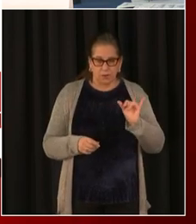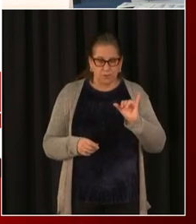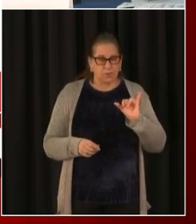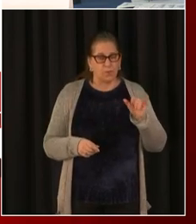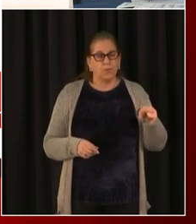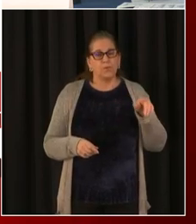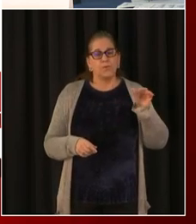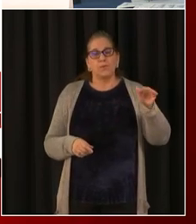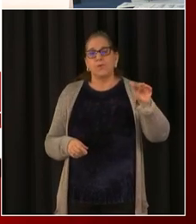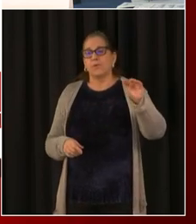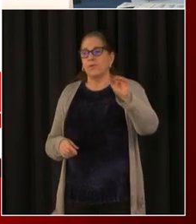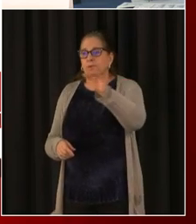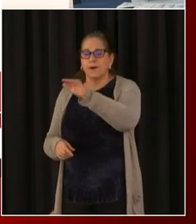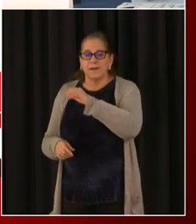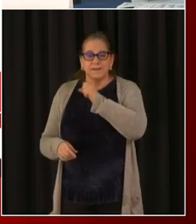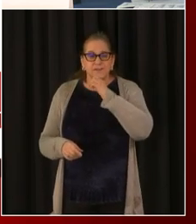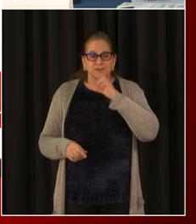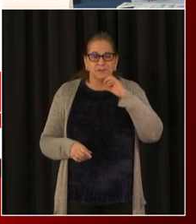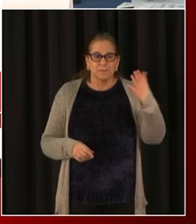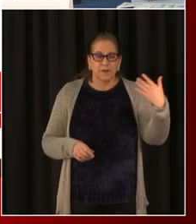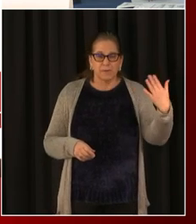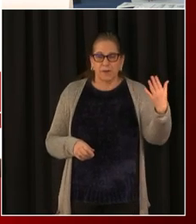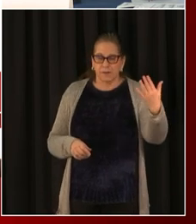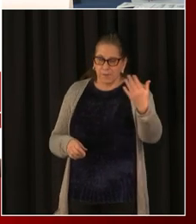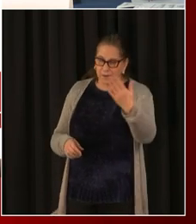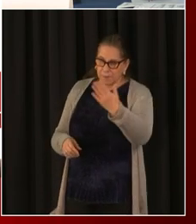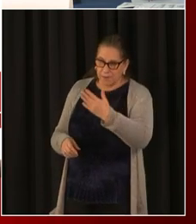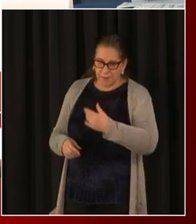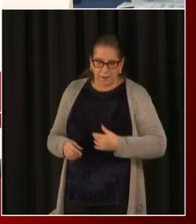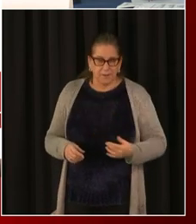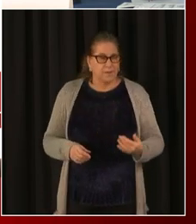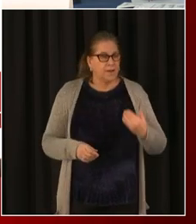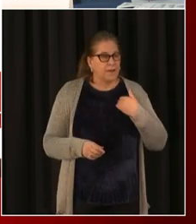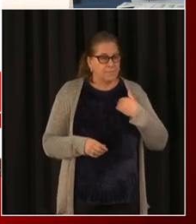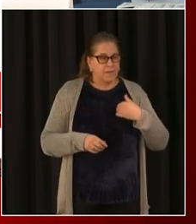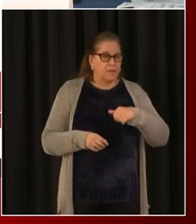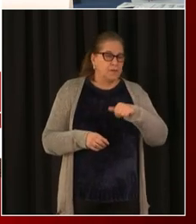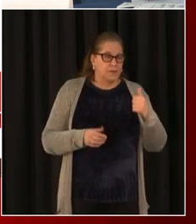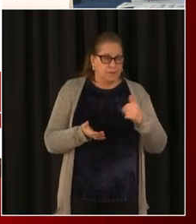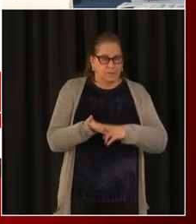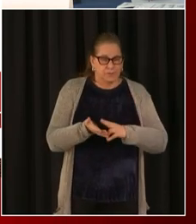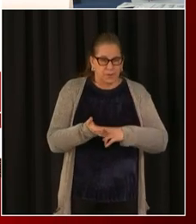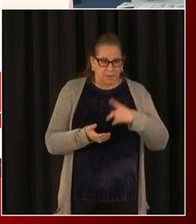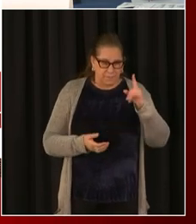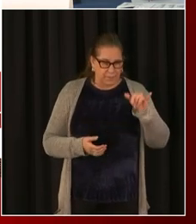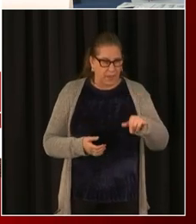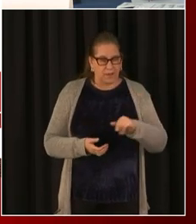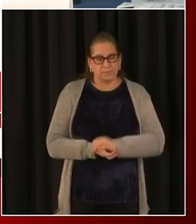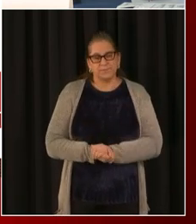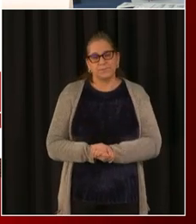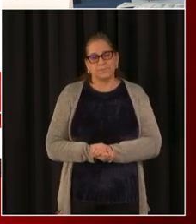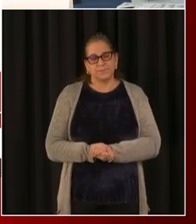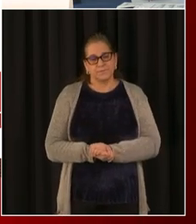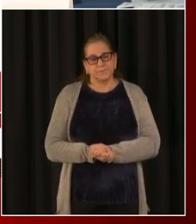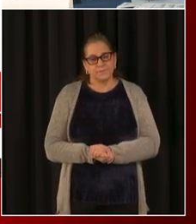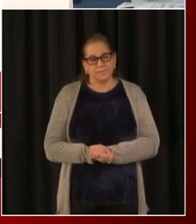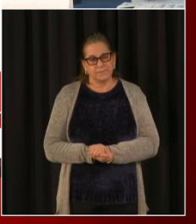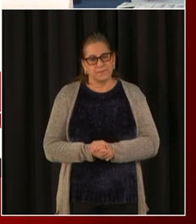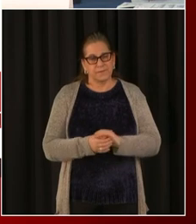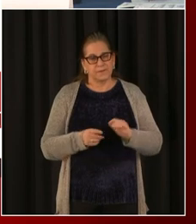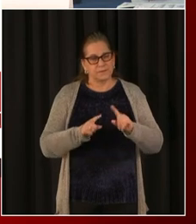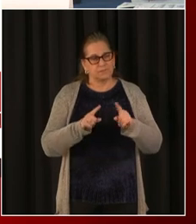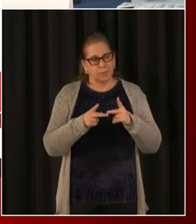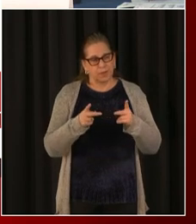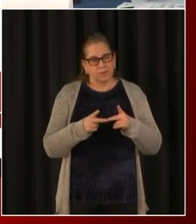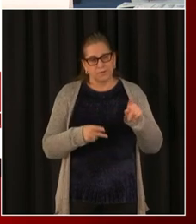accommodate them. Kaiser began this week. GW Medical Faculty Associates will begin later this